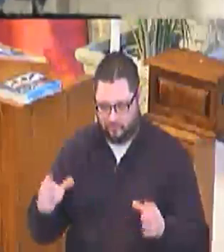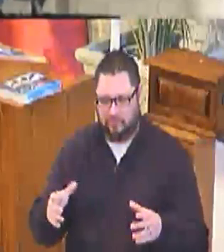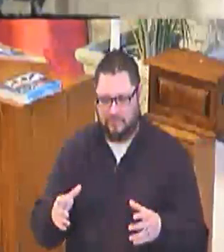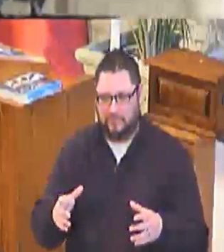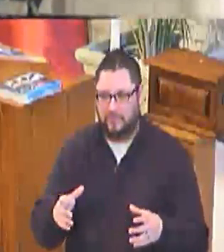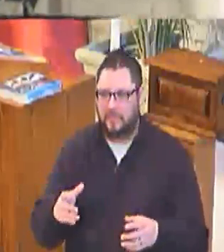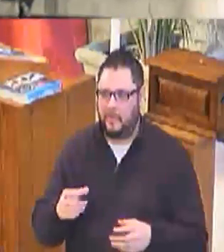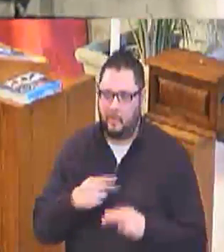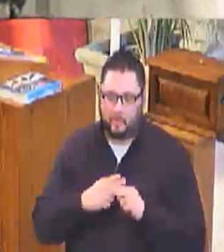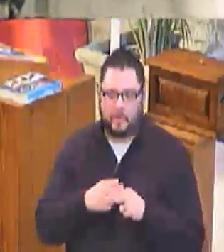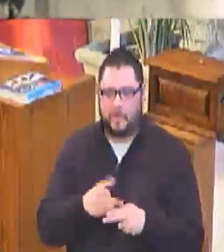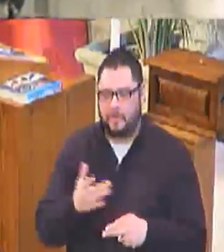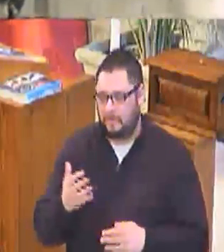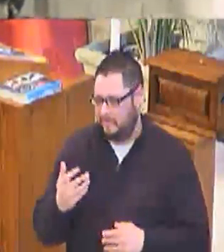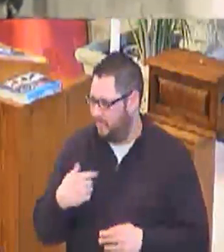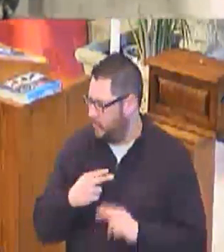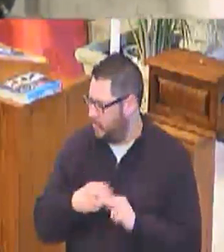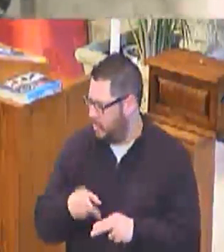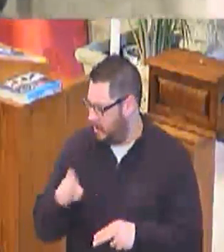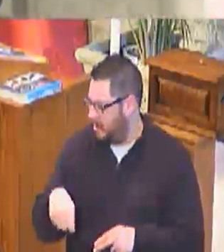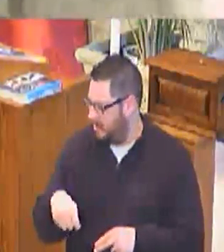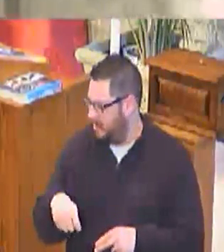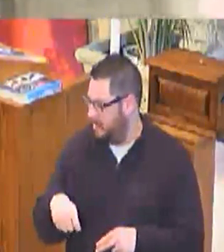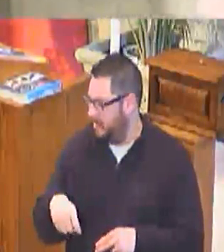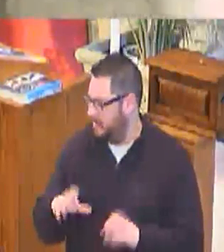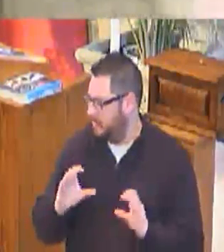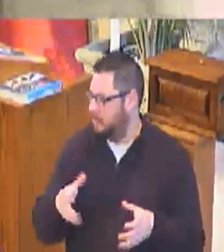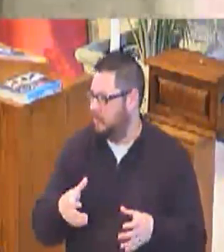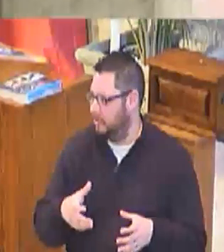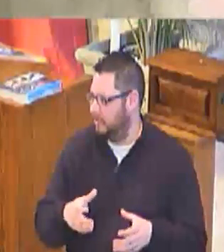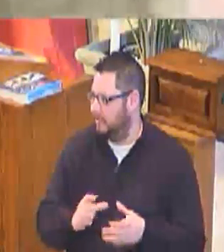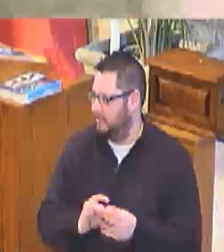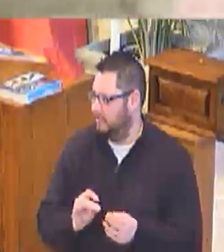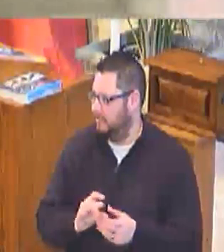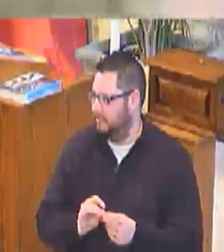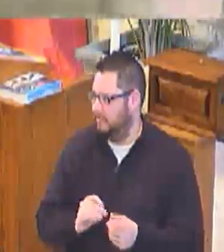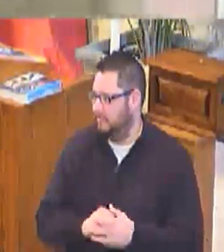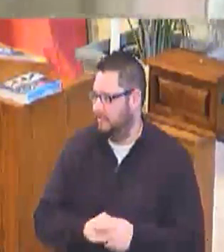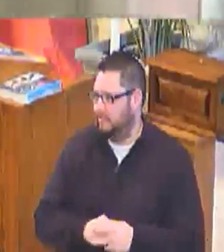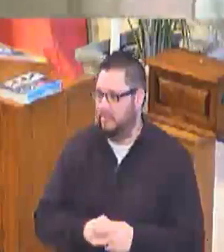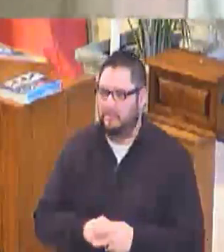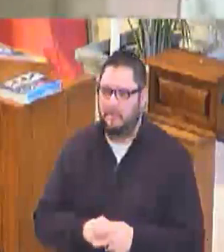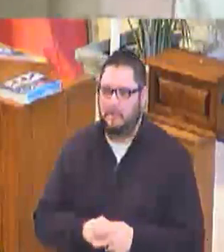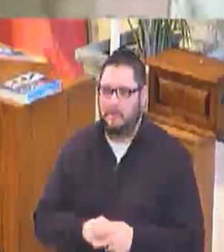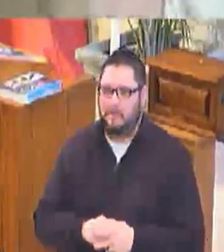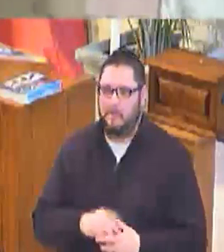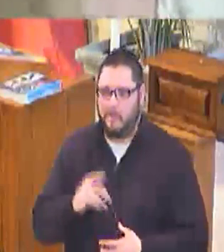what do we call this series right here? The the